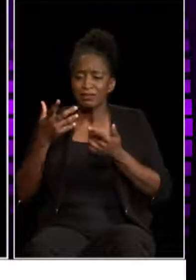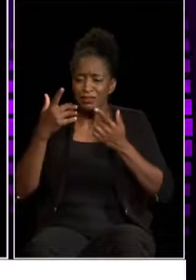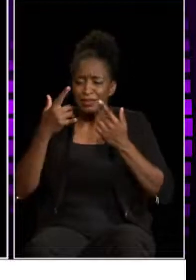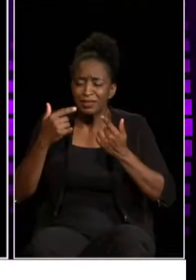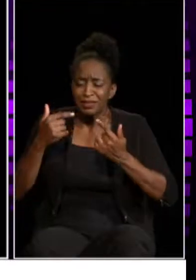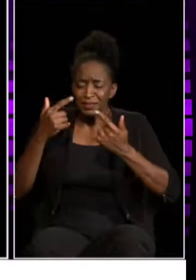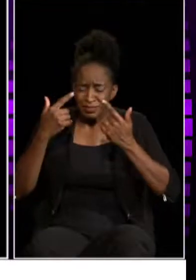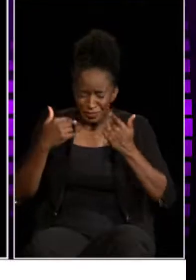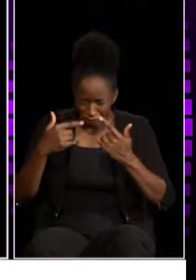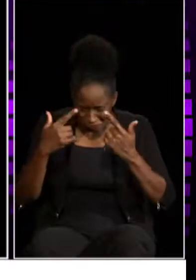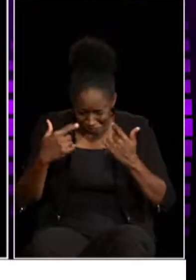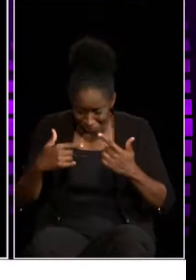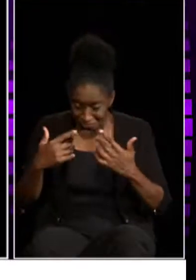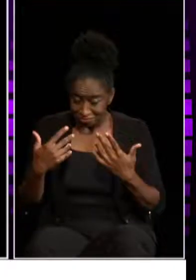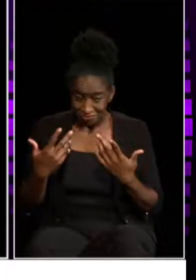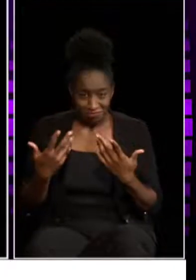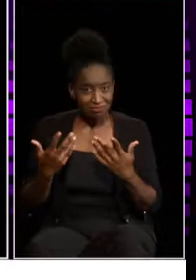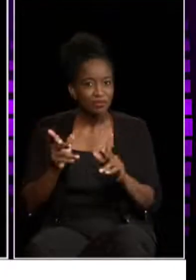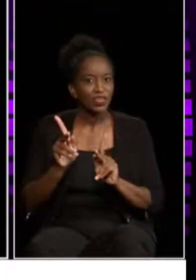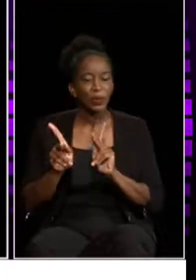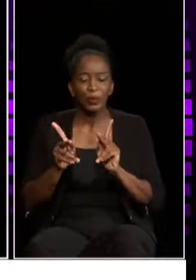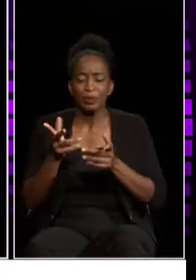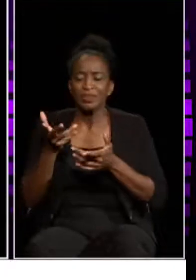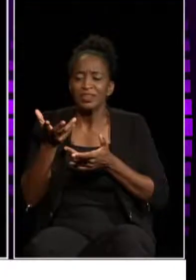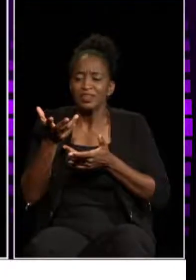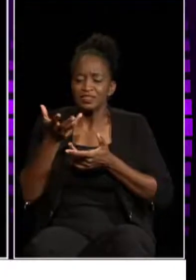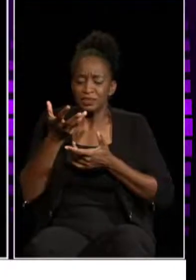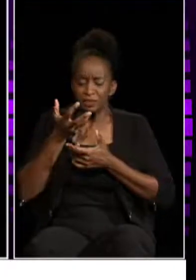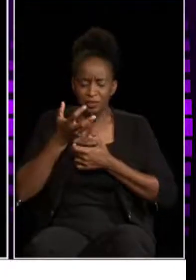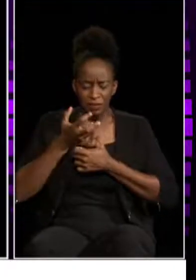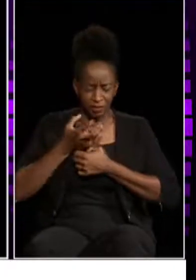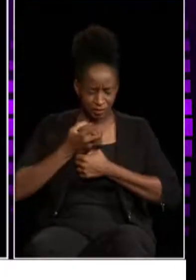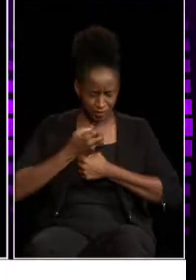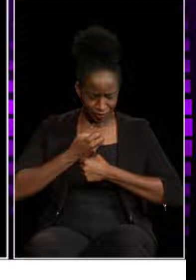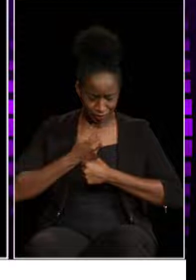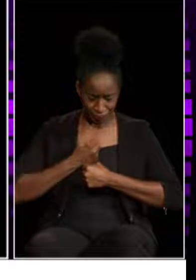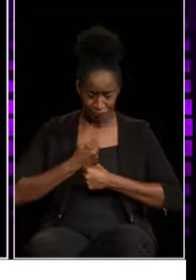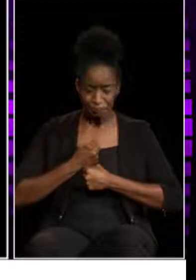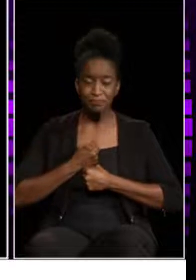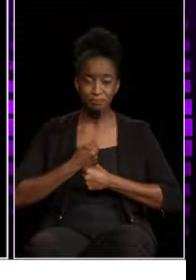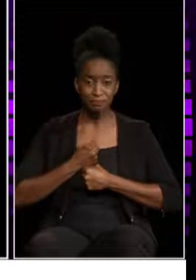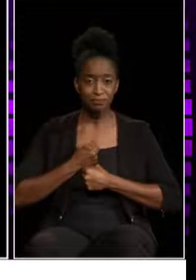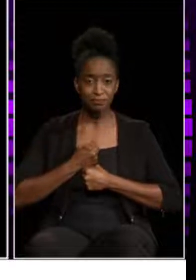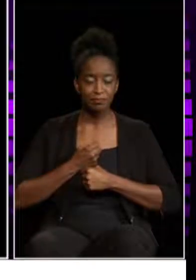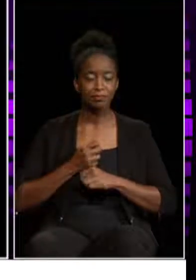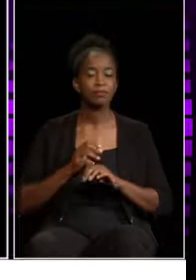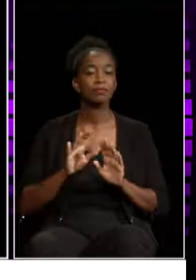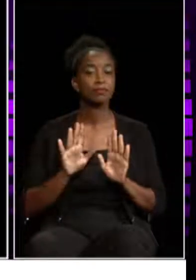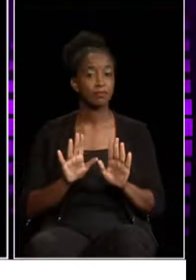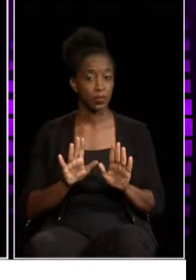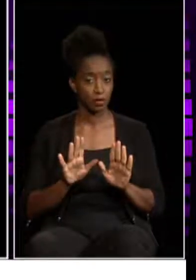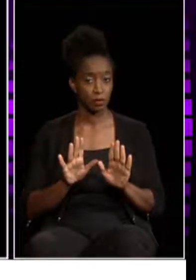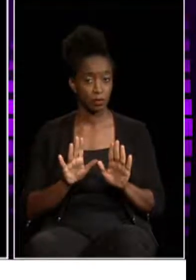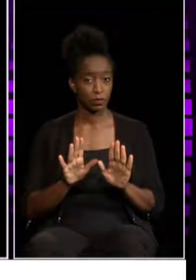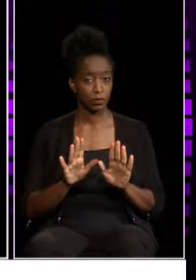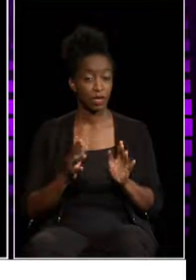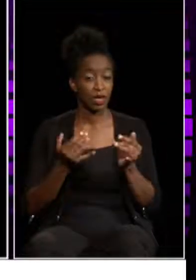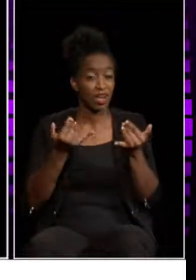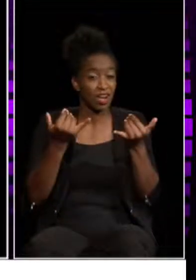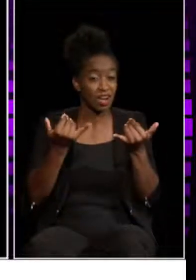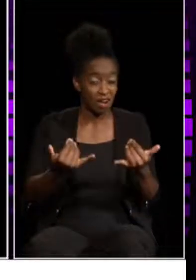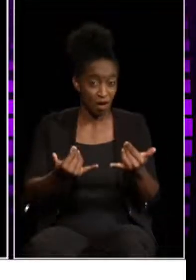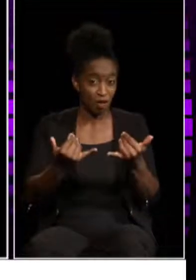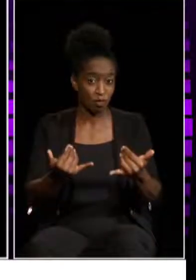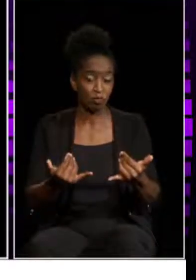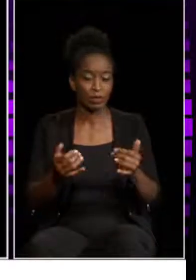that makes people shut in. That makes people not want to come forward and talk about certain things. But this online